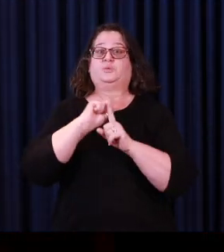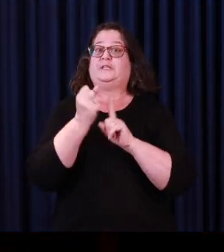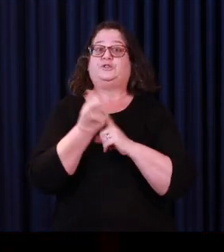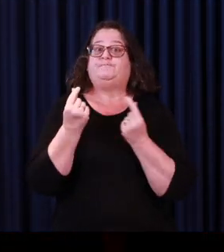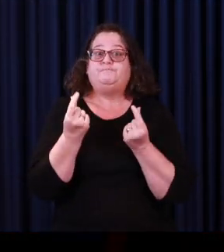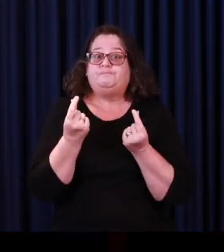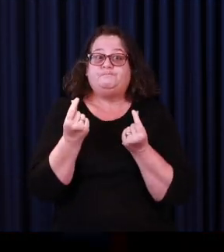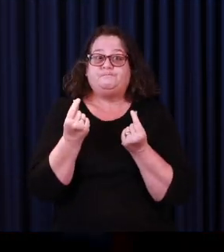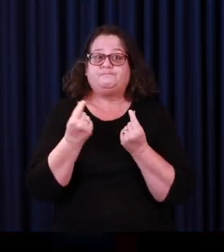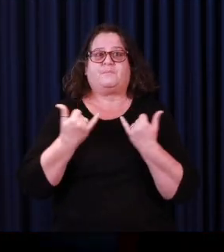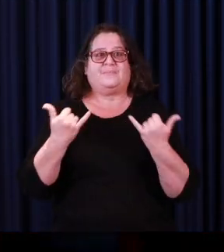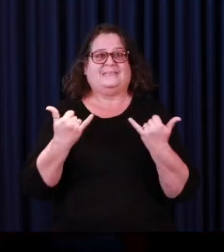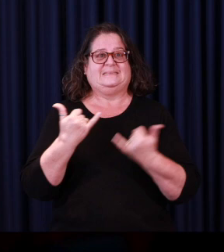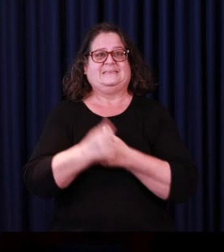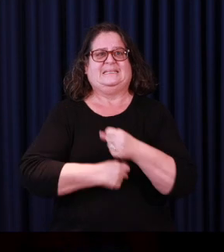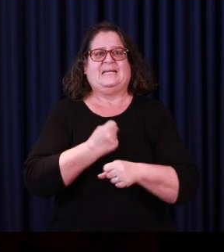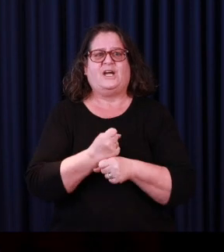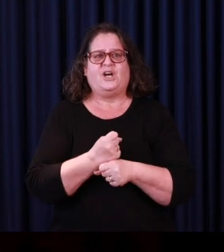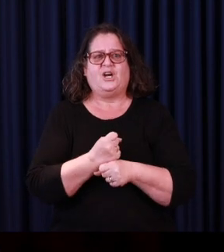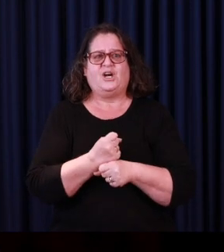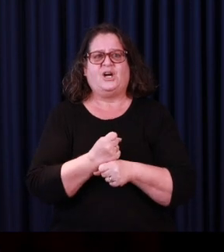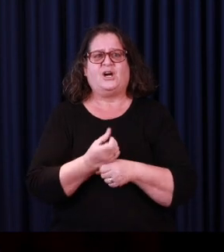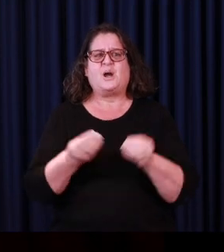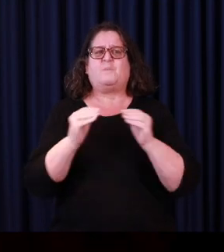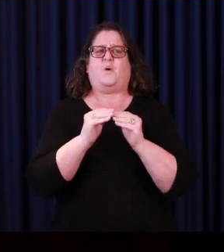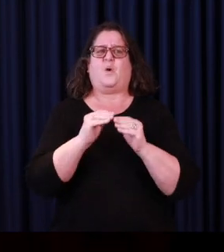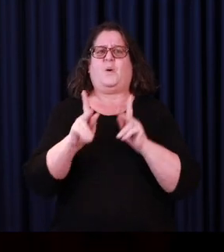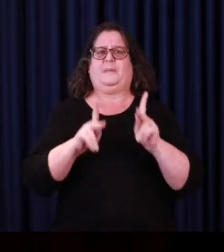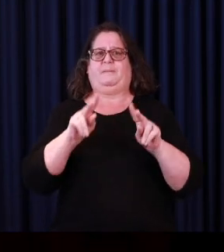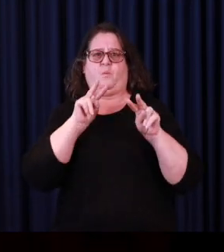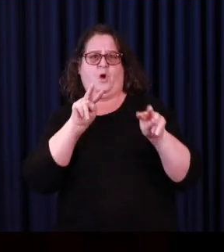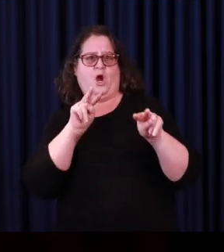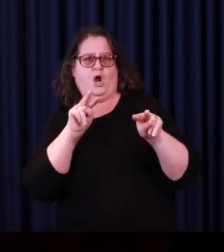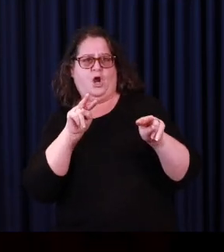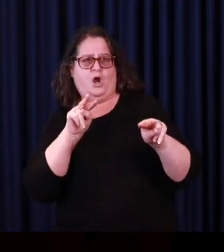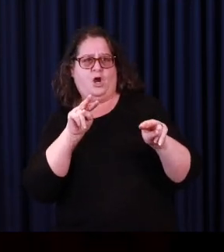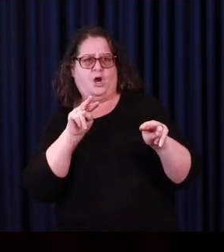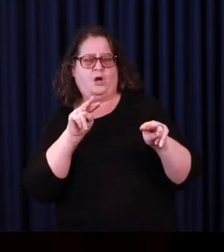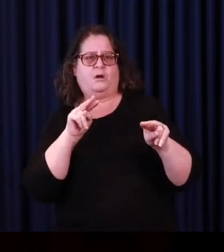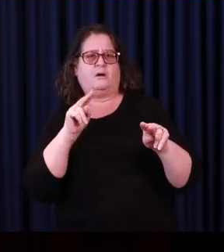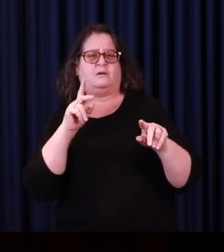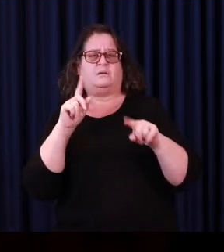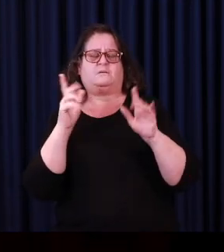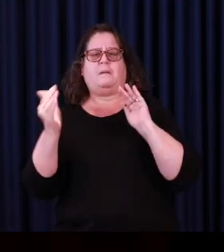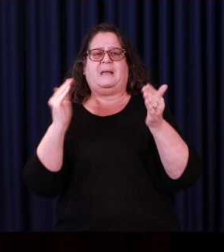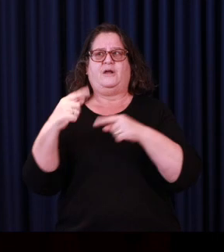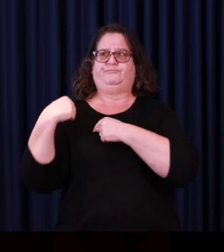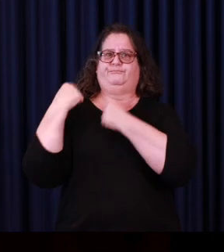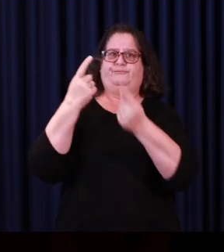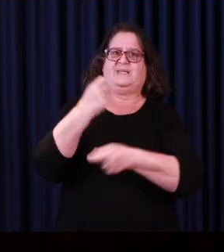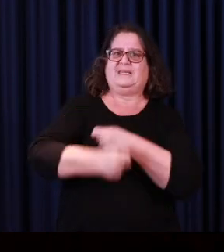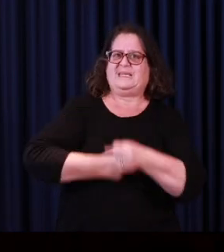address, we have more people than ever in us light. What we've lost